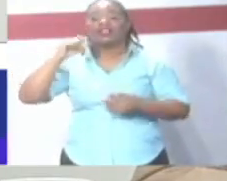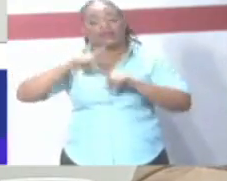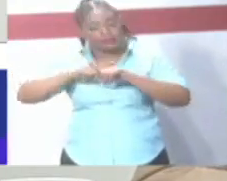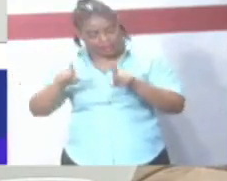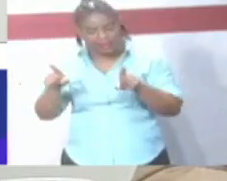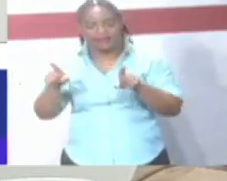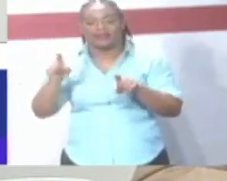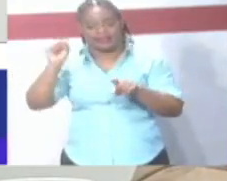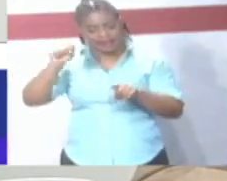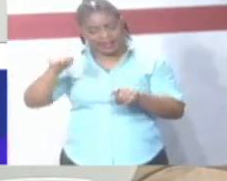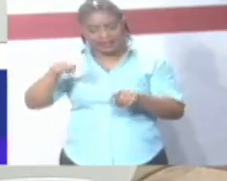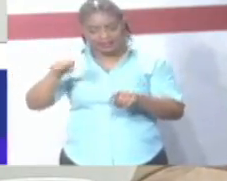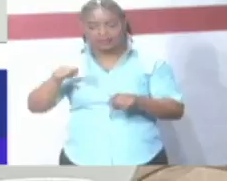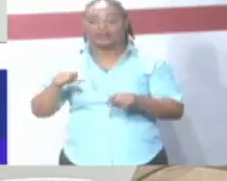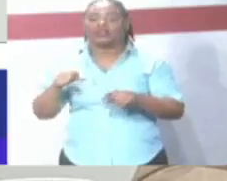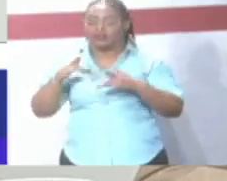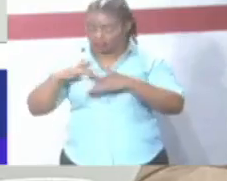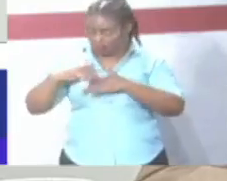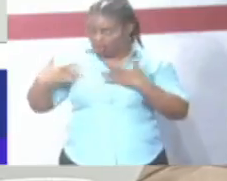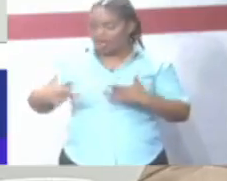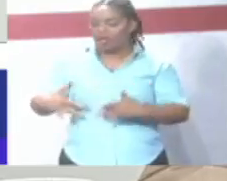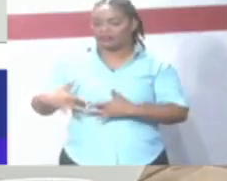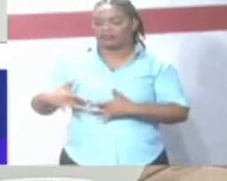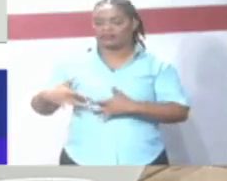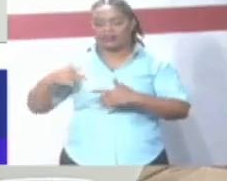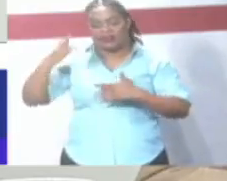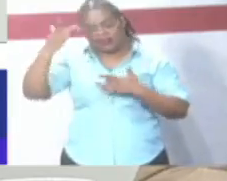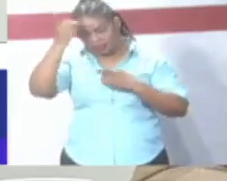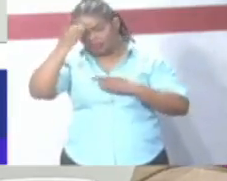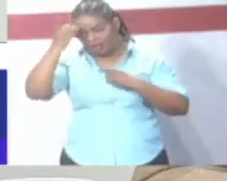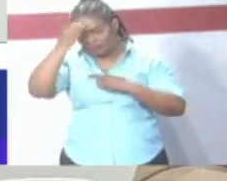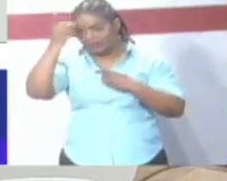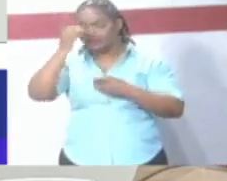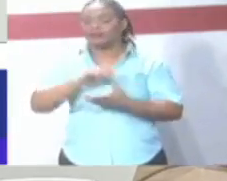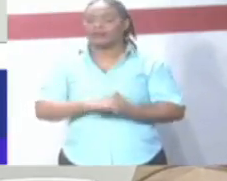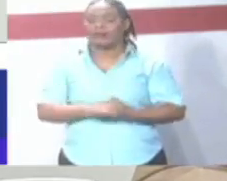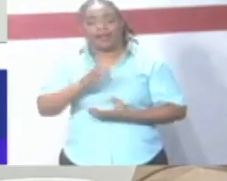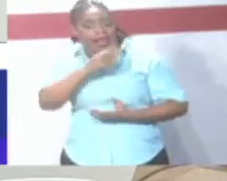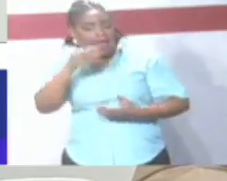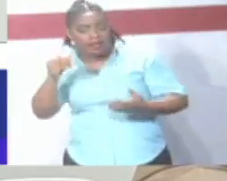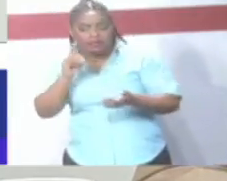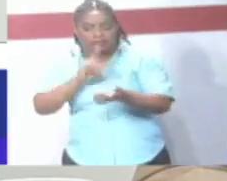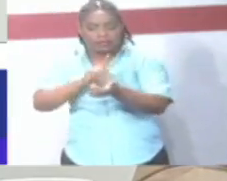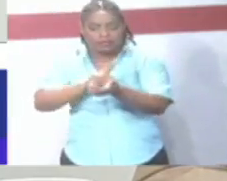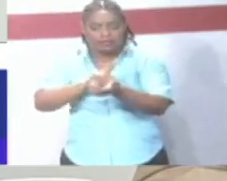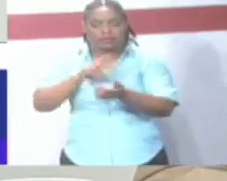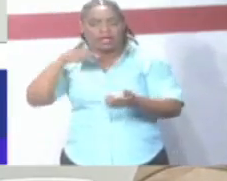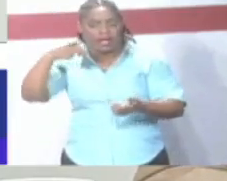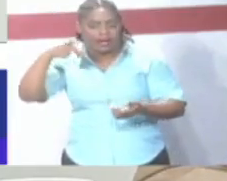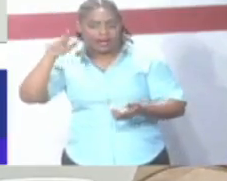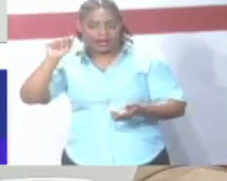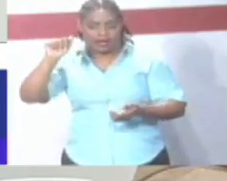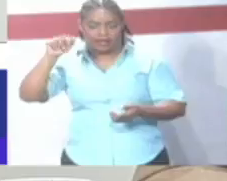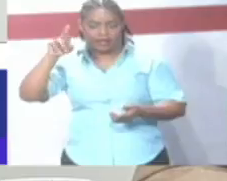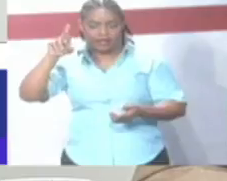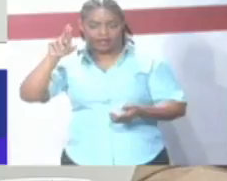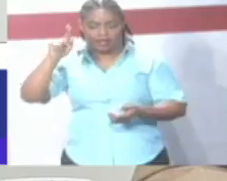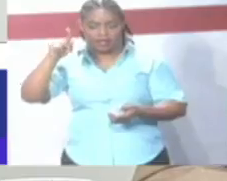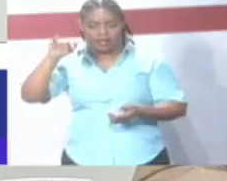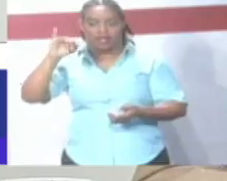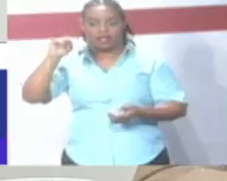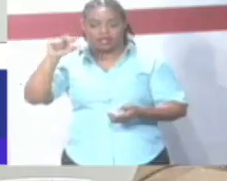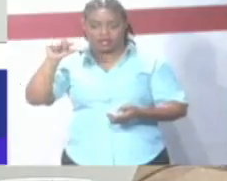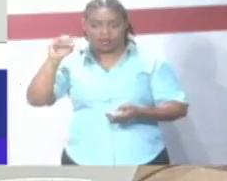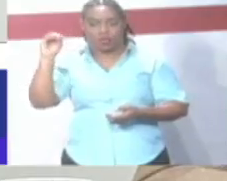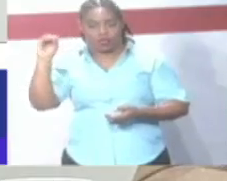also to cardiac disease. And as Dr. Parkinson says, you have to be healthy. On